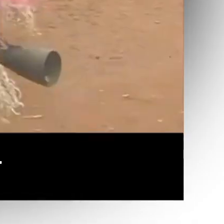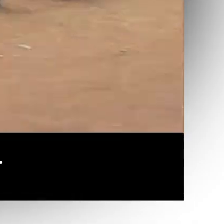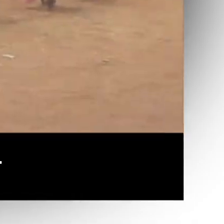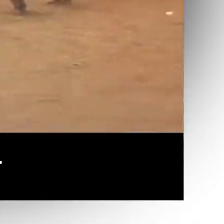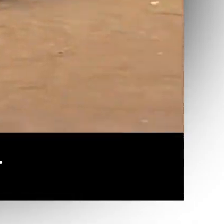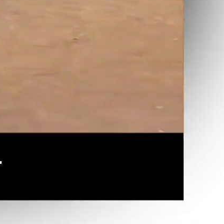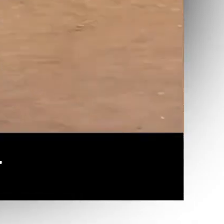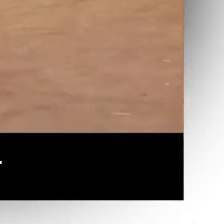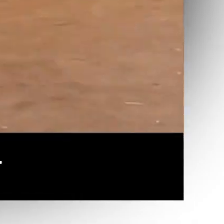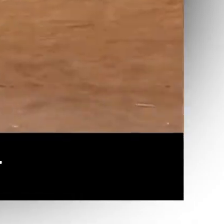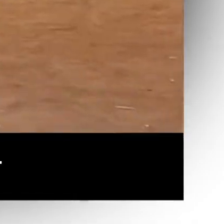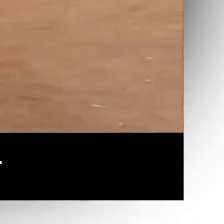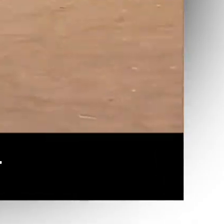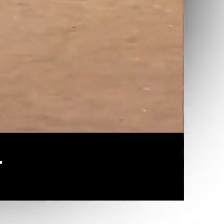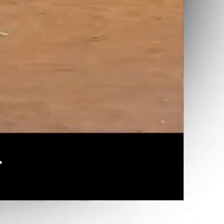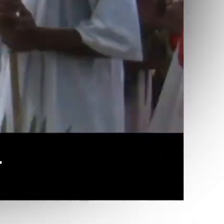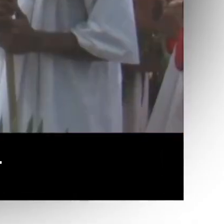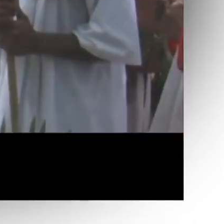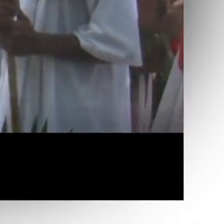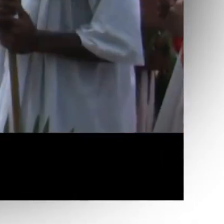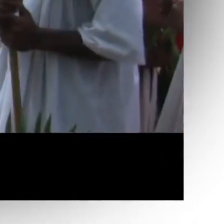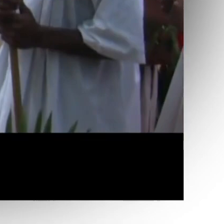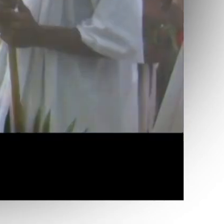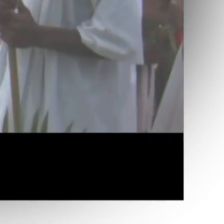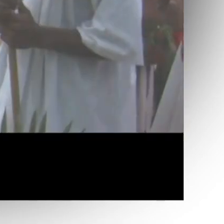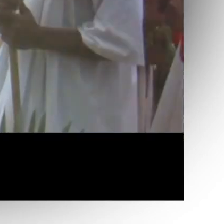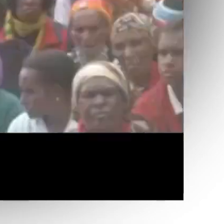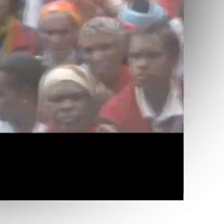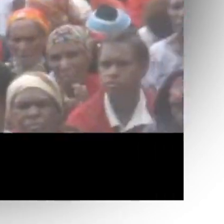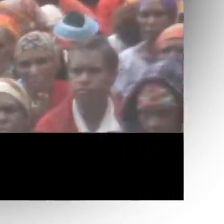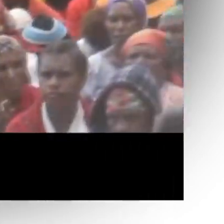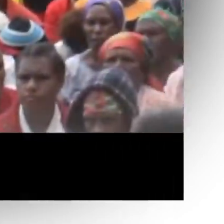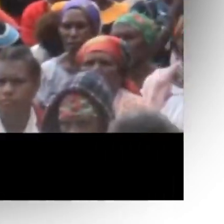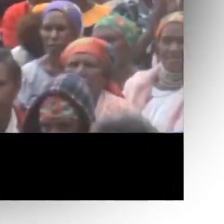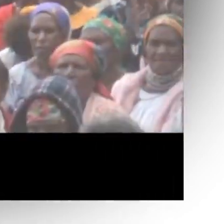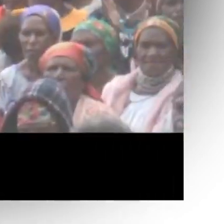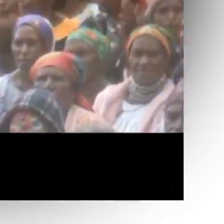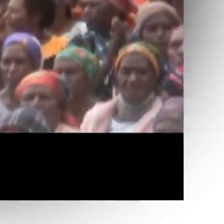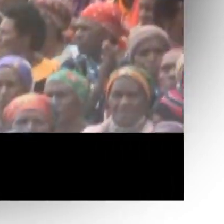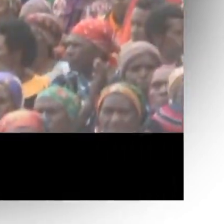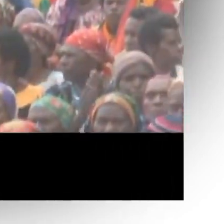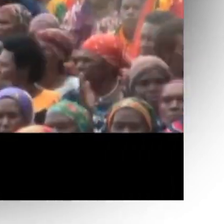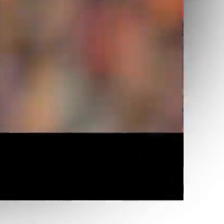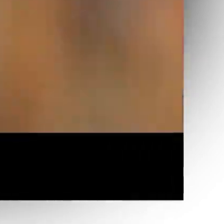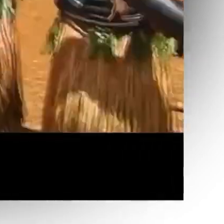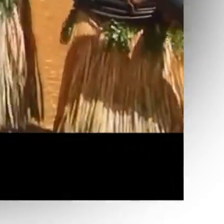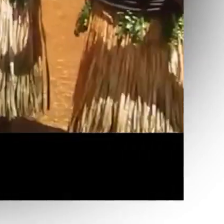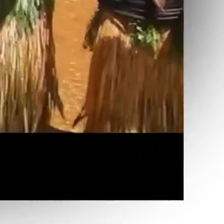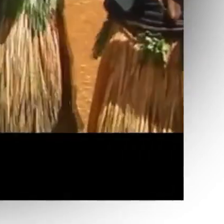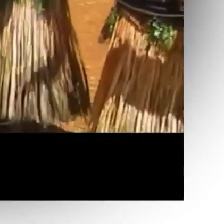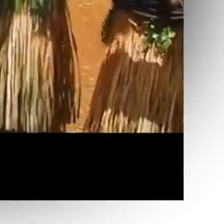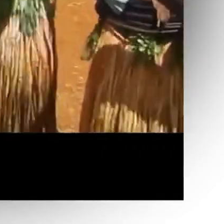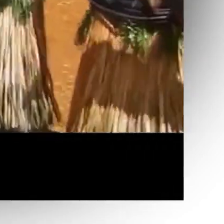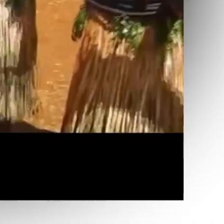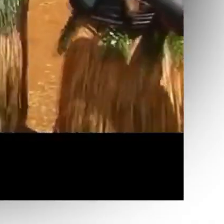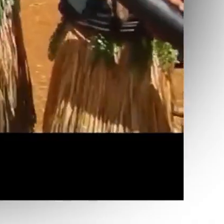Now everything what is important is connected to the church. Our priest told us about this World Youth Day. We